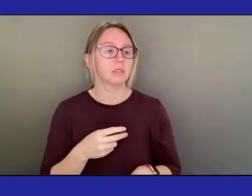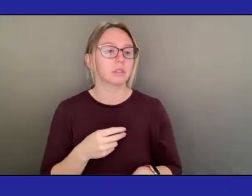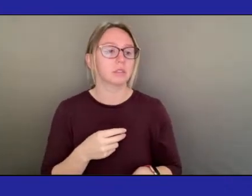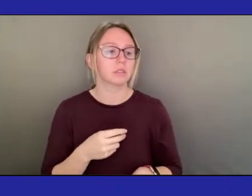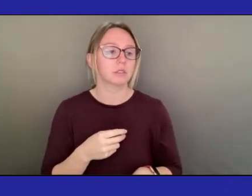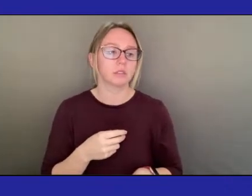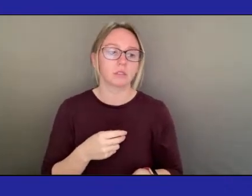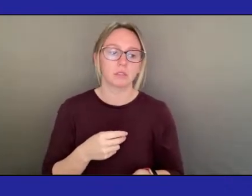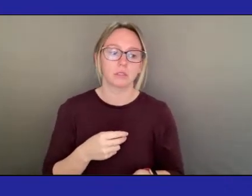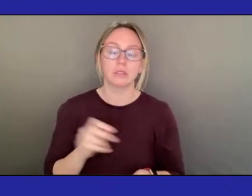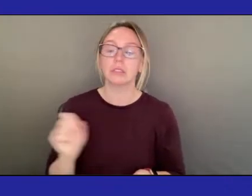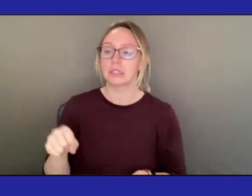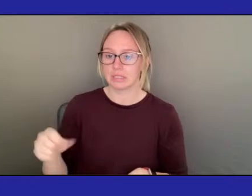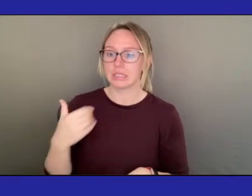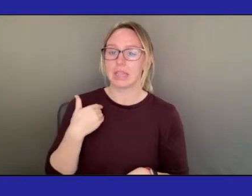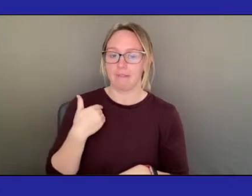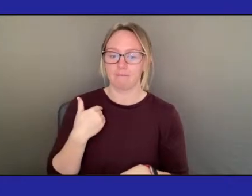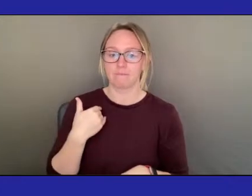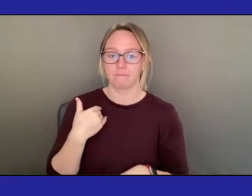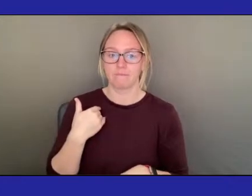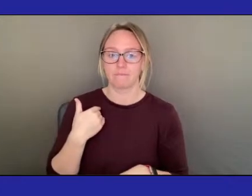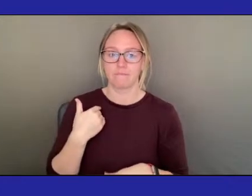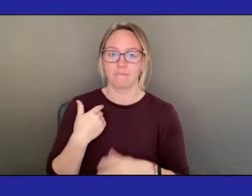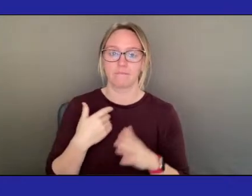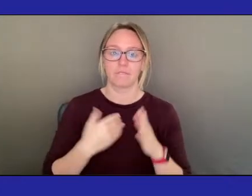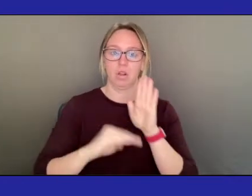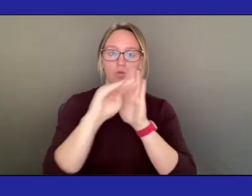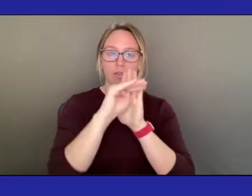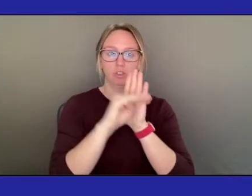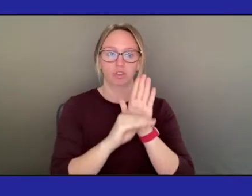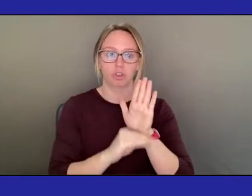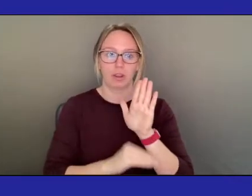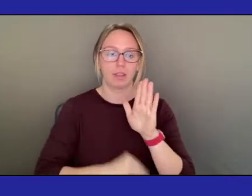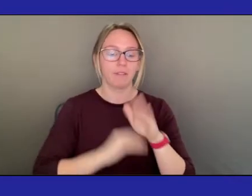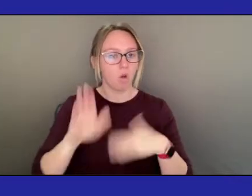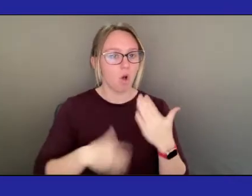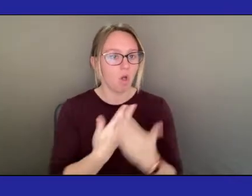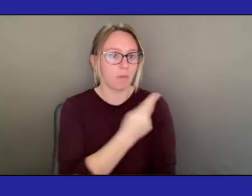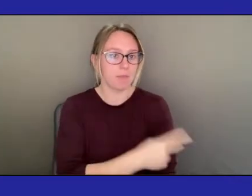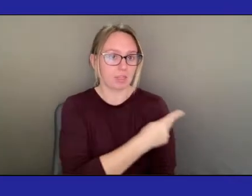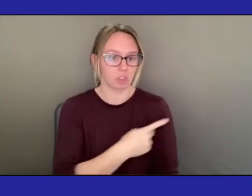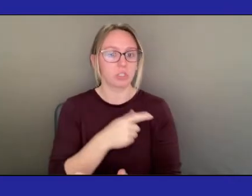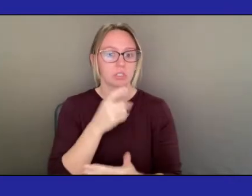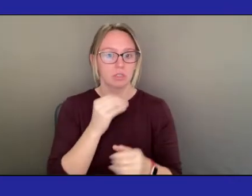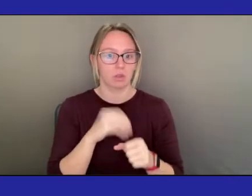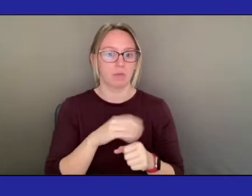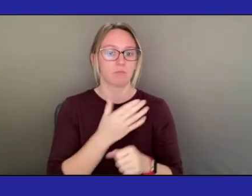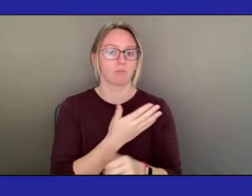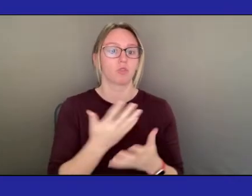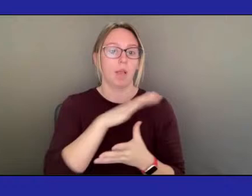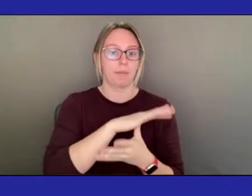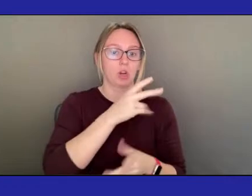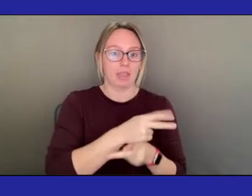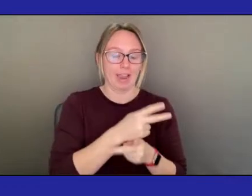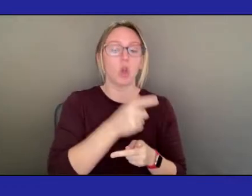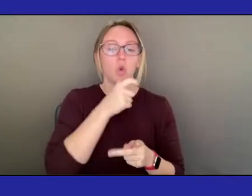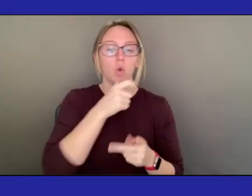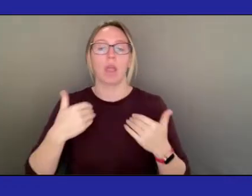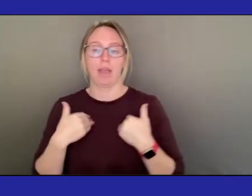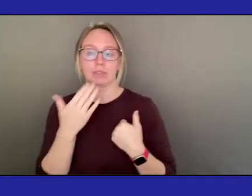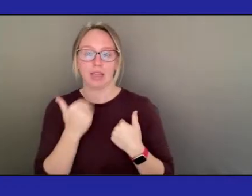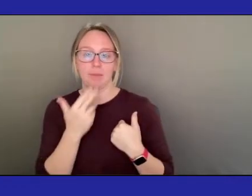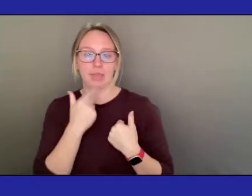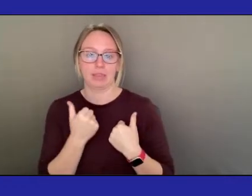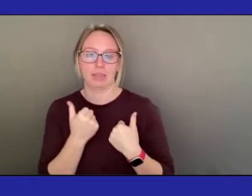primary care. We have a registry of all of our patients that have been in primary care that have diabetes. Now, many of those patients